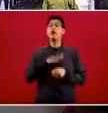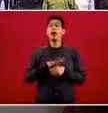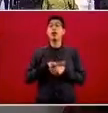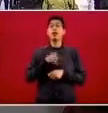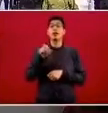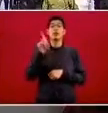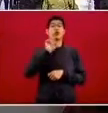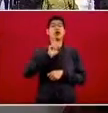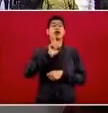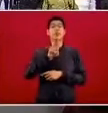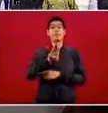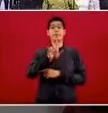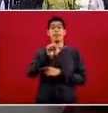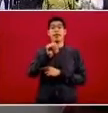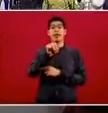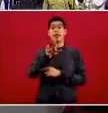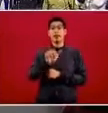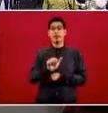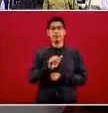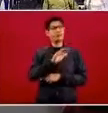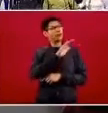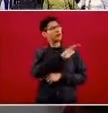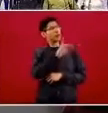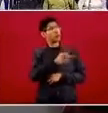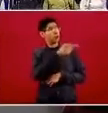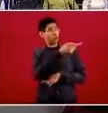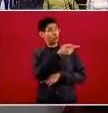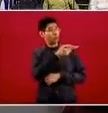But that would be a very, very late stage.